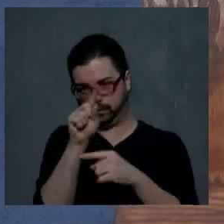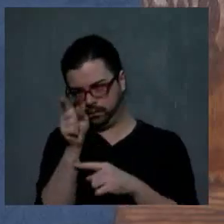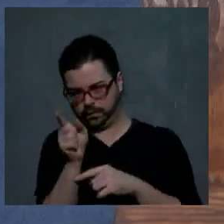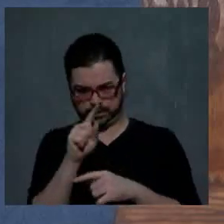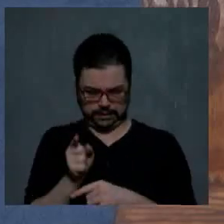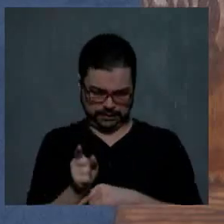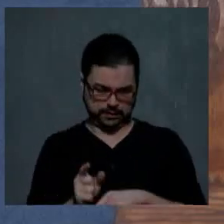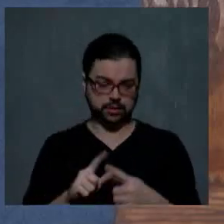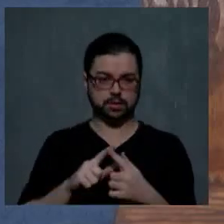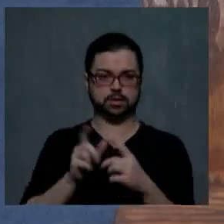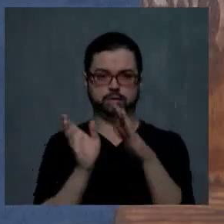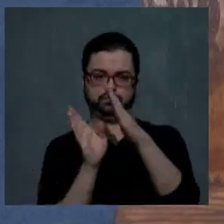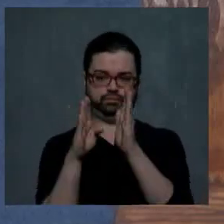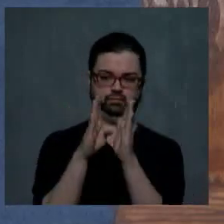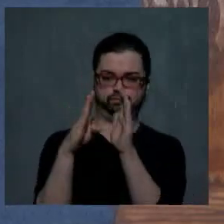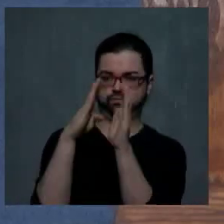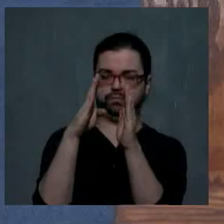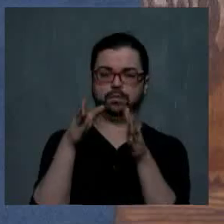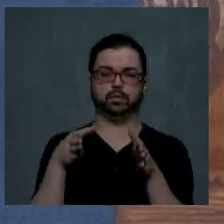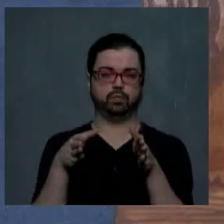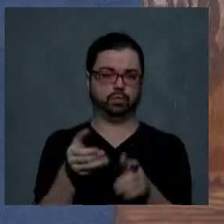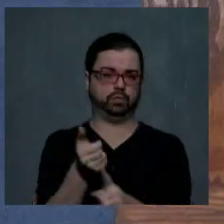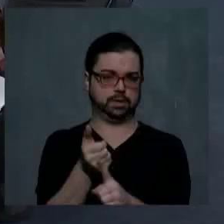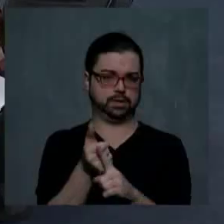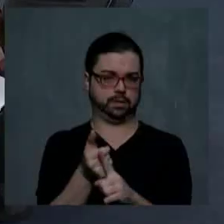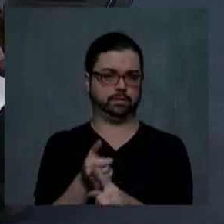that next one that comes up?